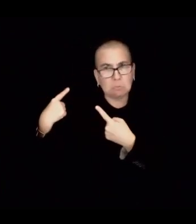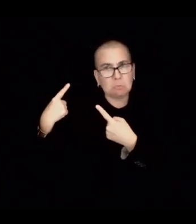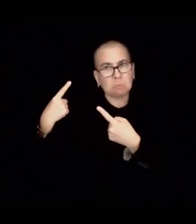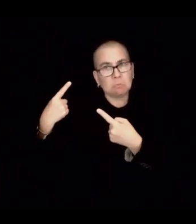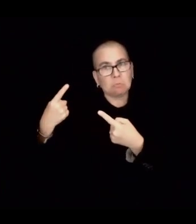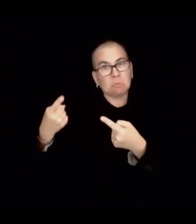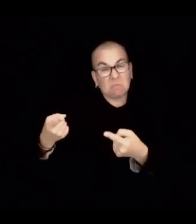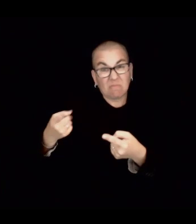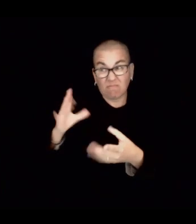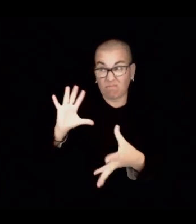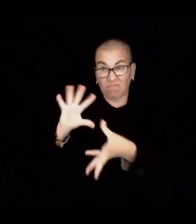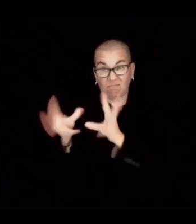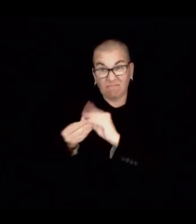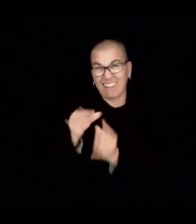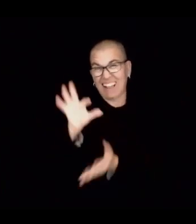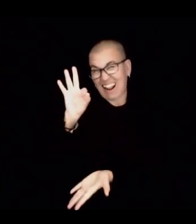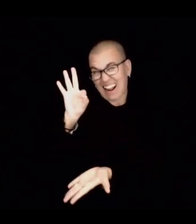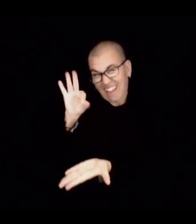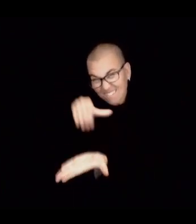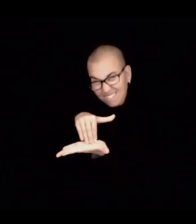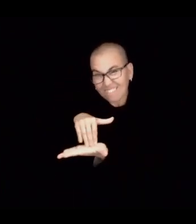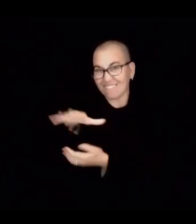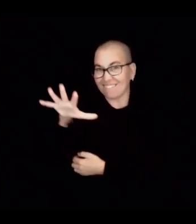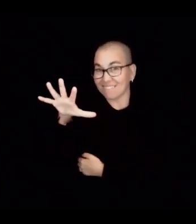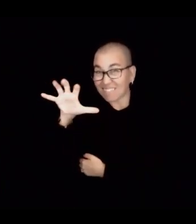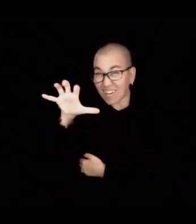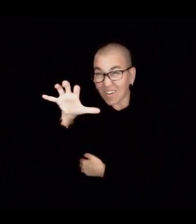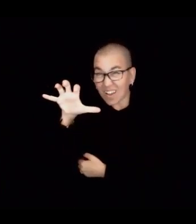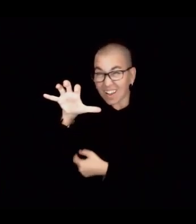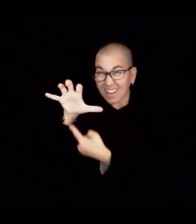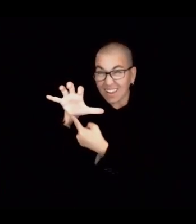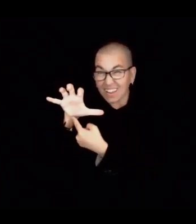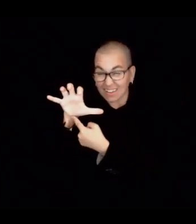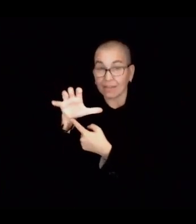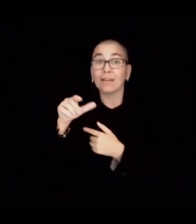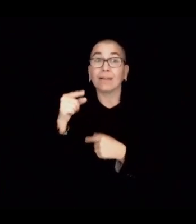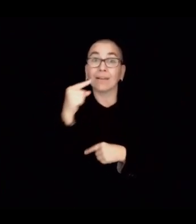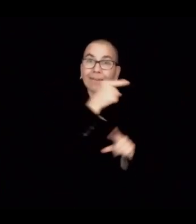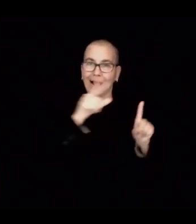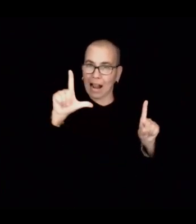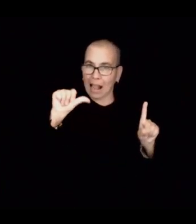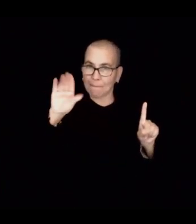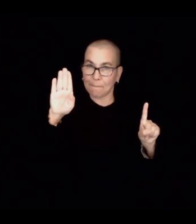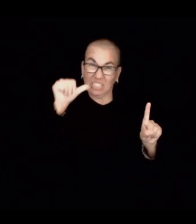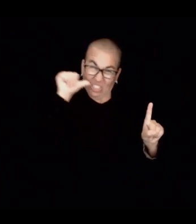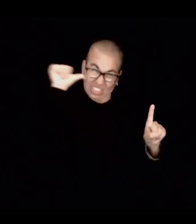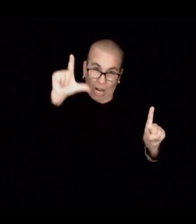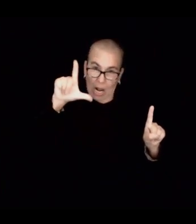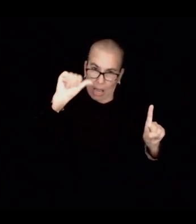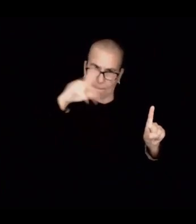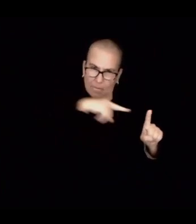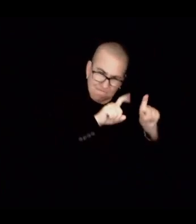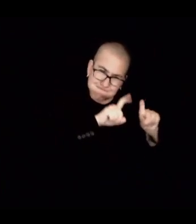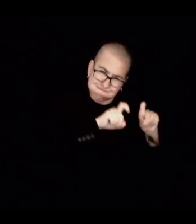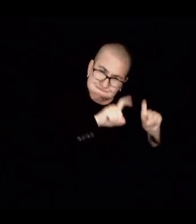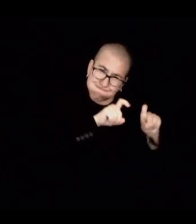tests conducted yesterday, which is an increase from the day before, which was